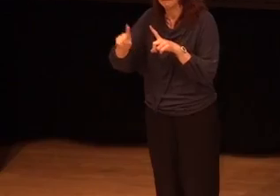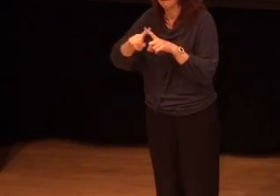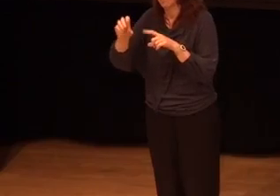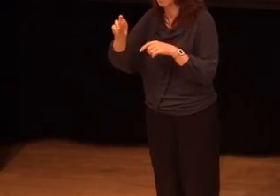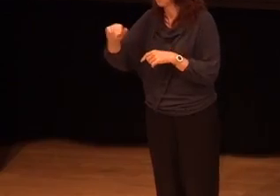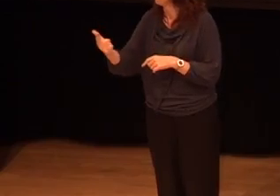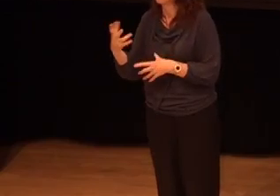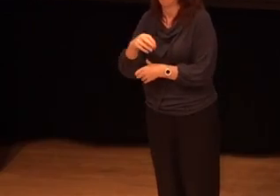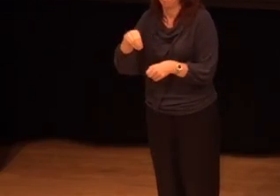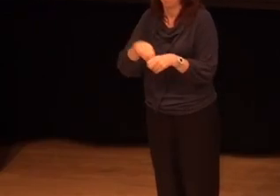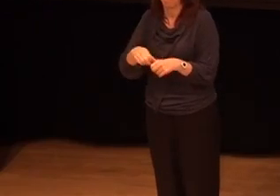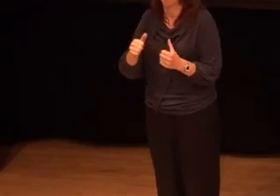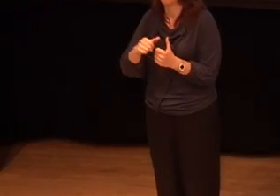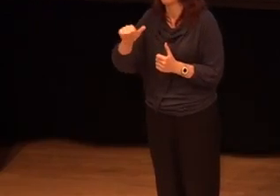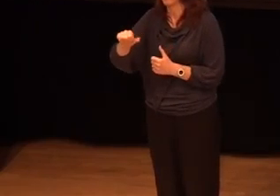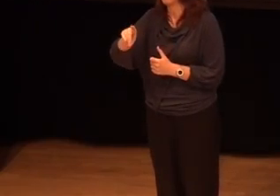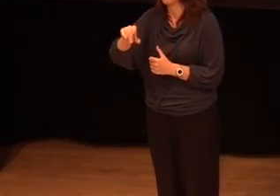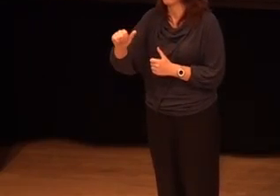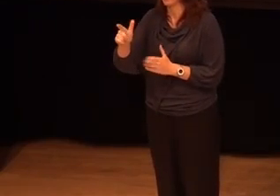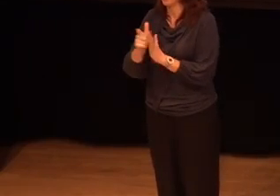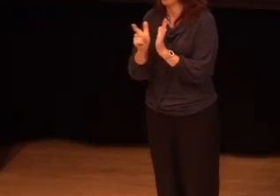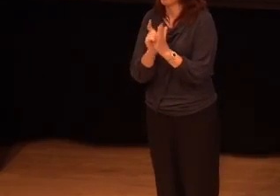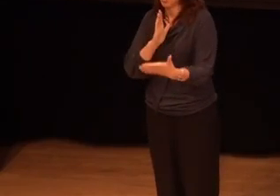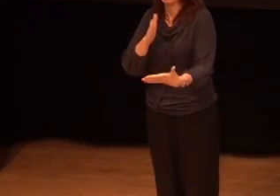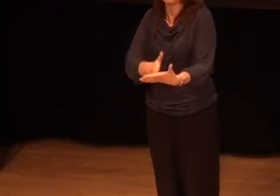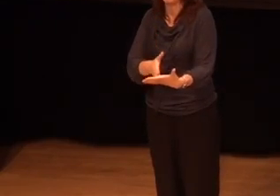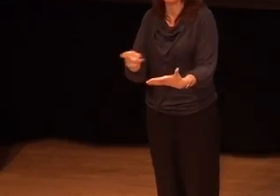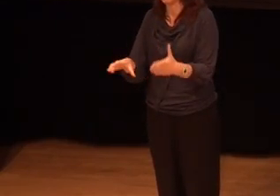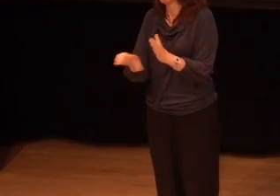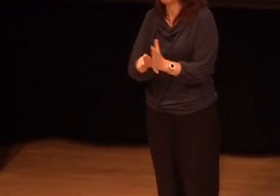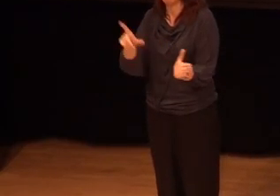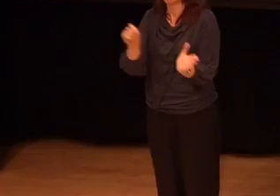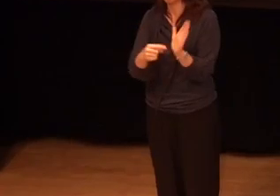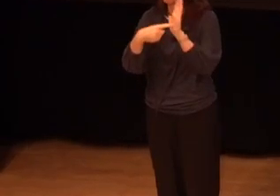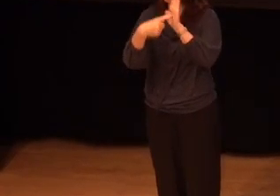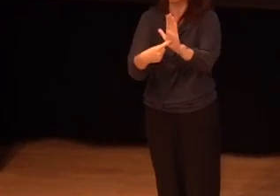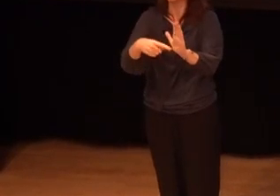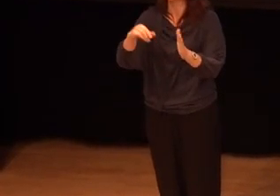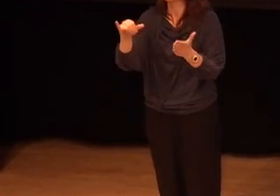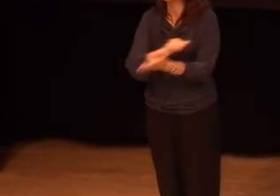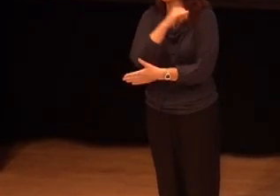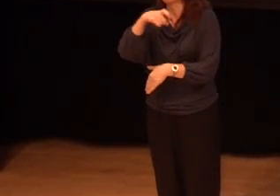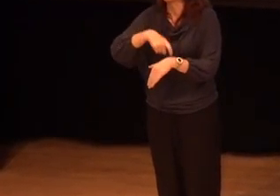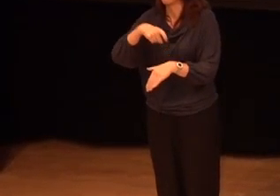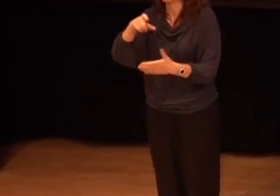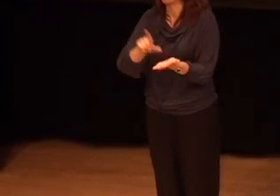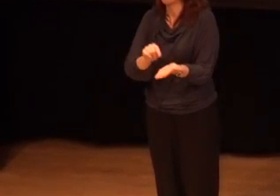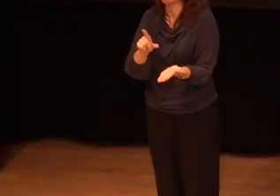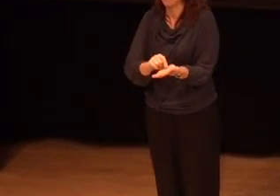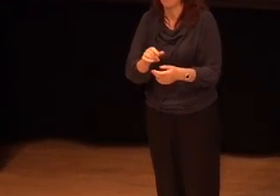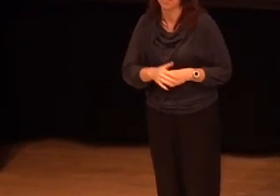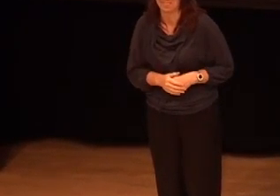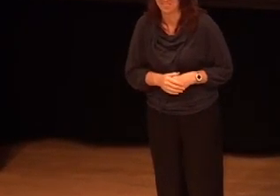ADA suits to get her photograph on the front page of the New York Times. Carr has seen and done it